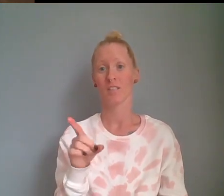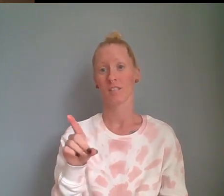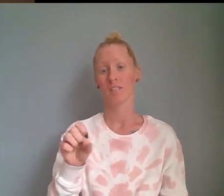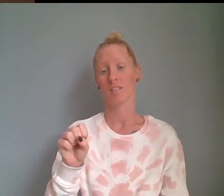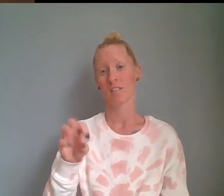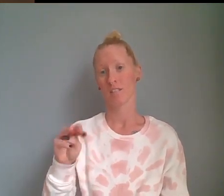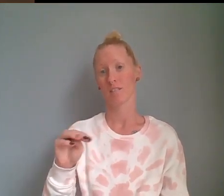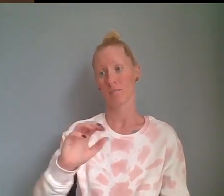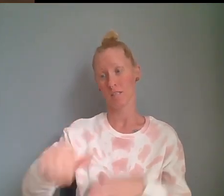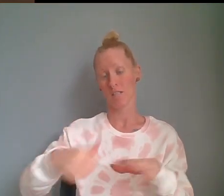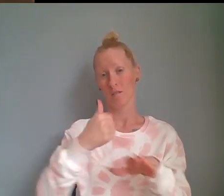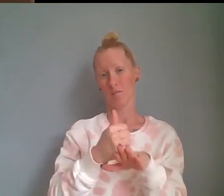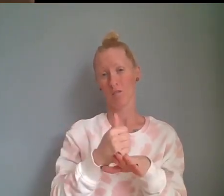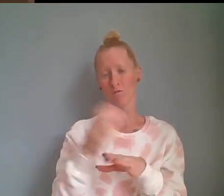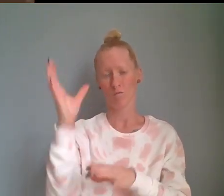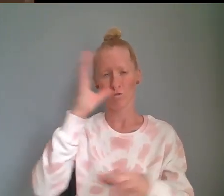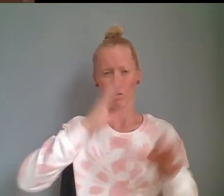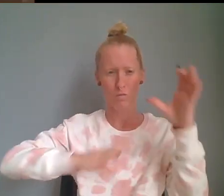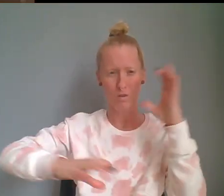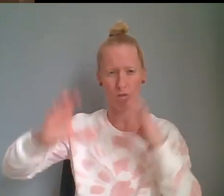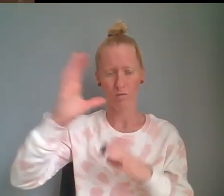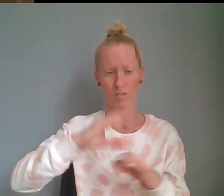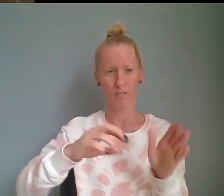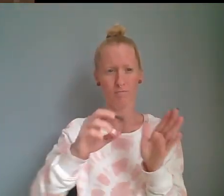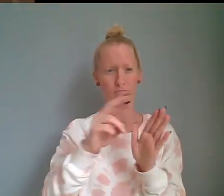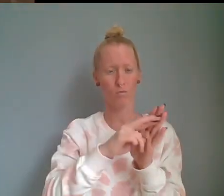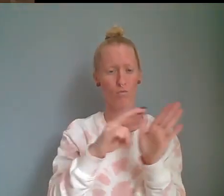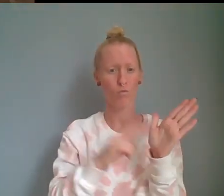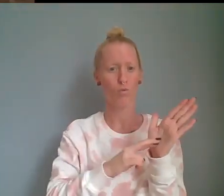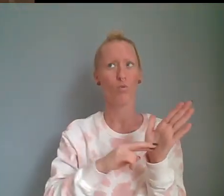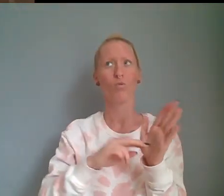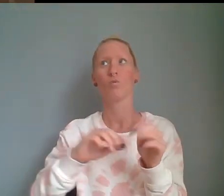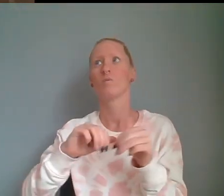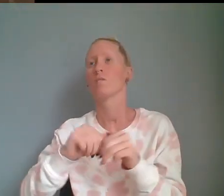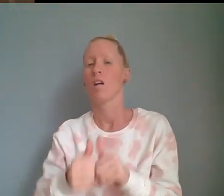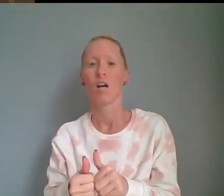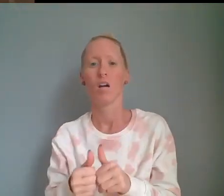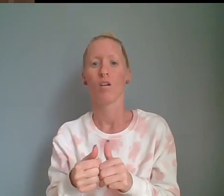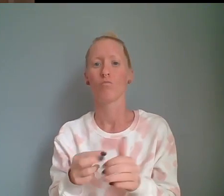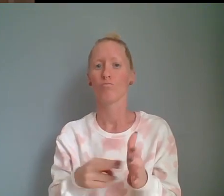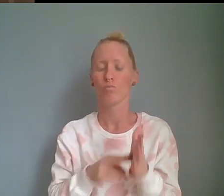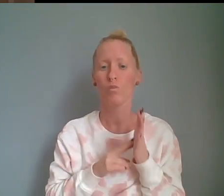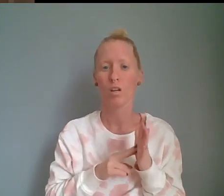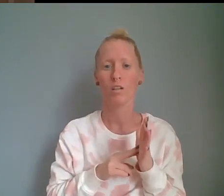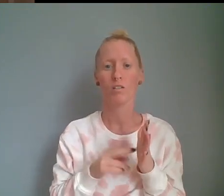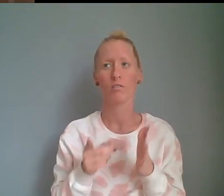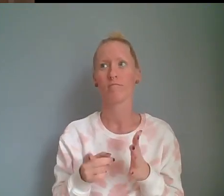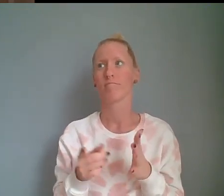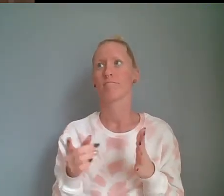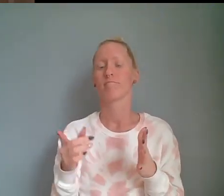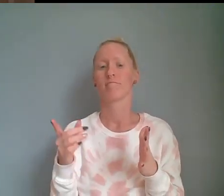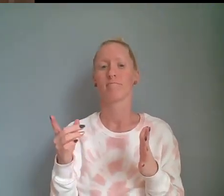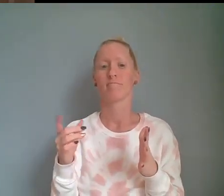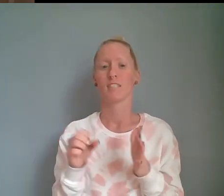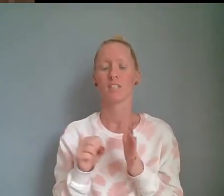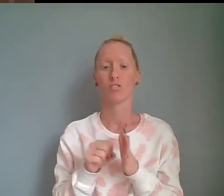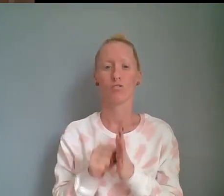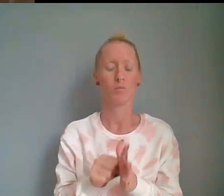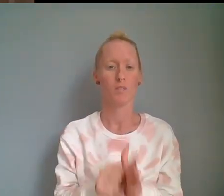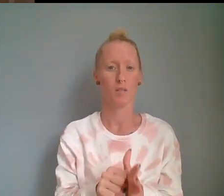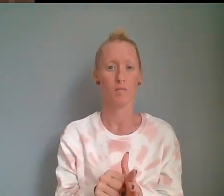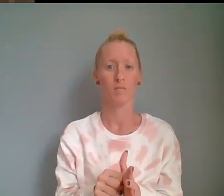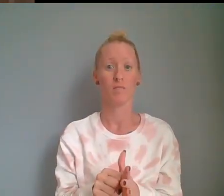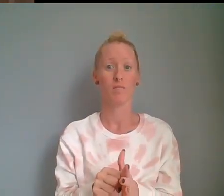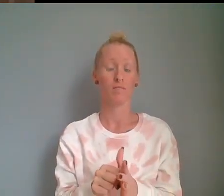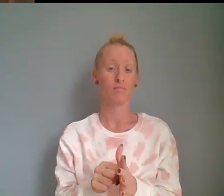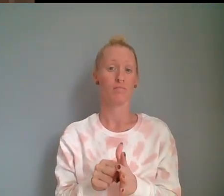these relatively observable criteria and how many you have to have, and what absolutely has to be present in order